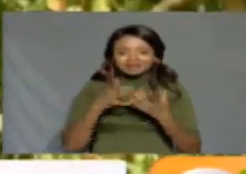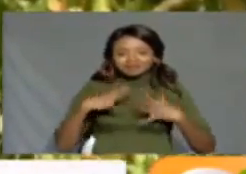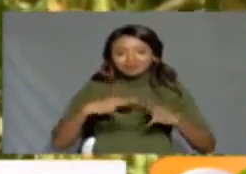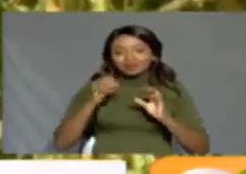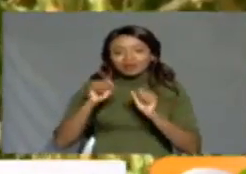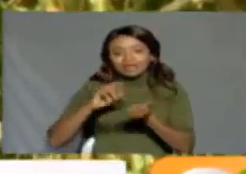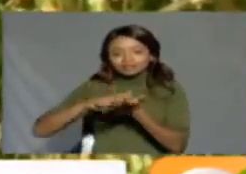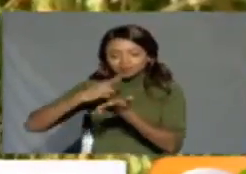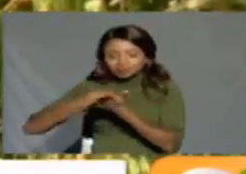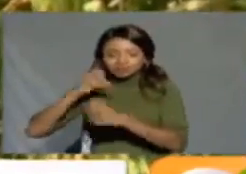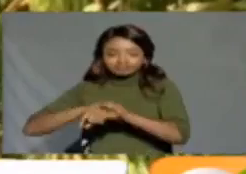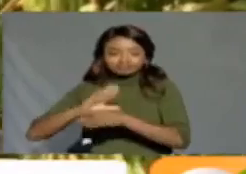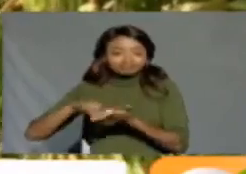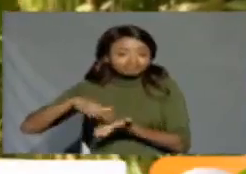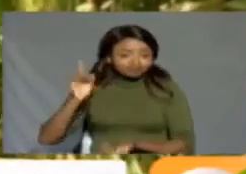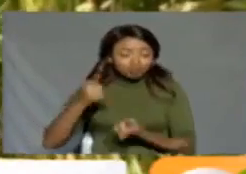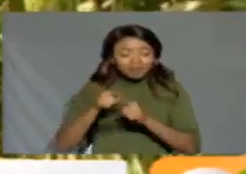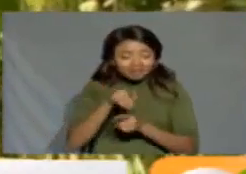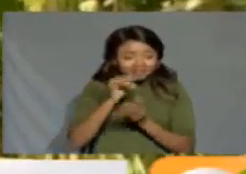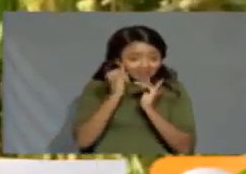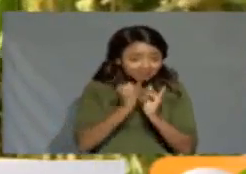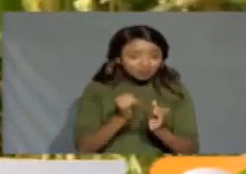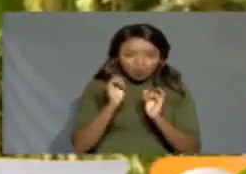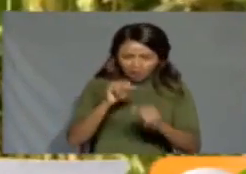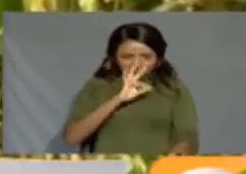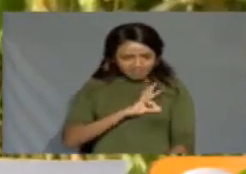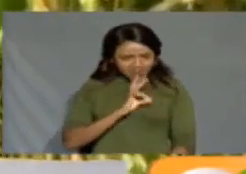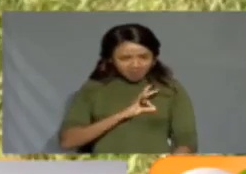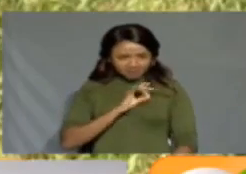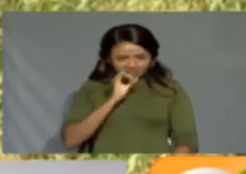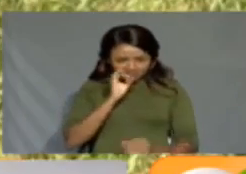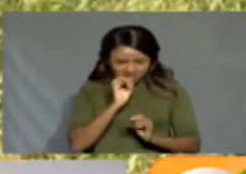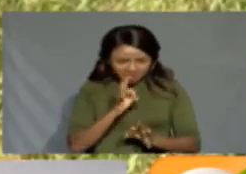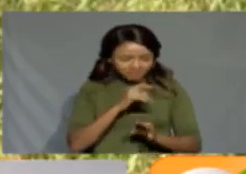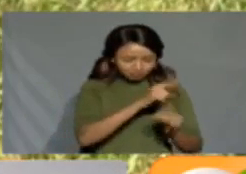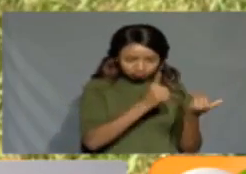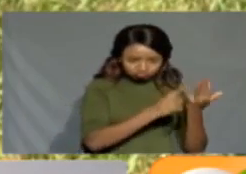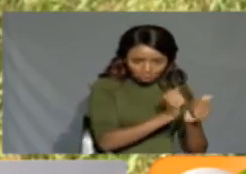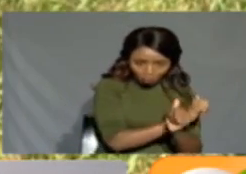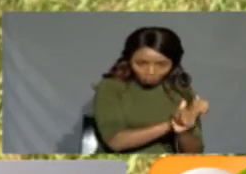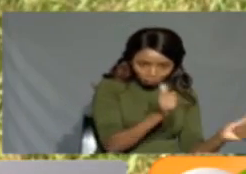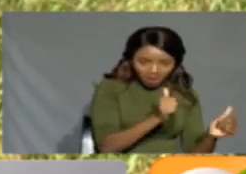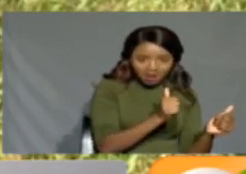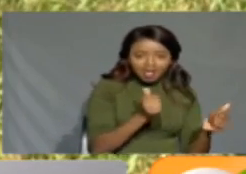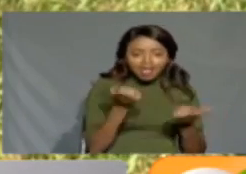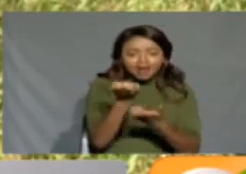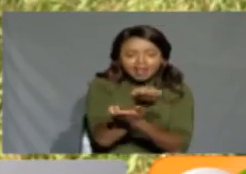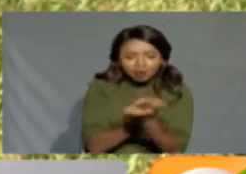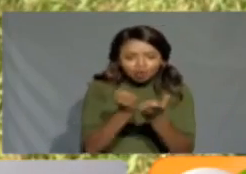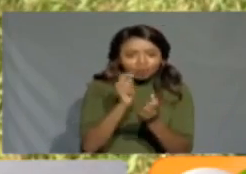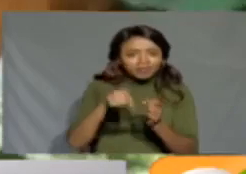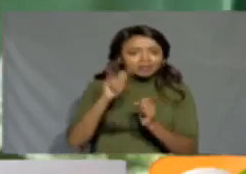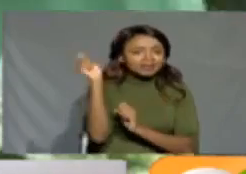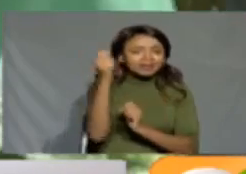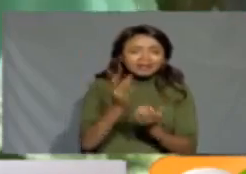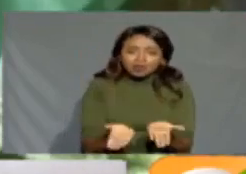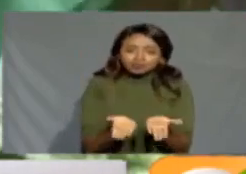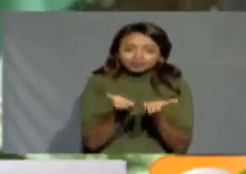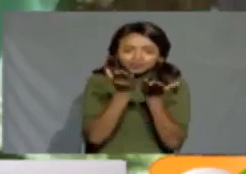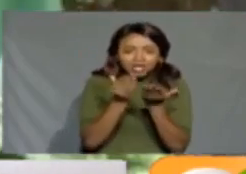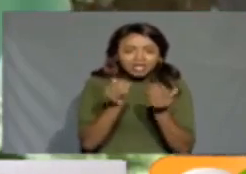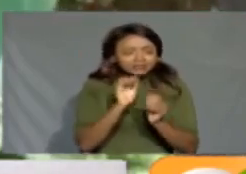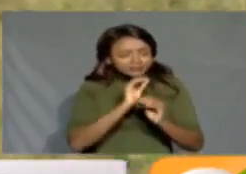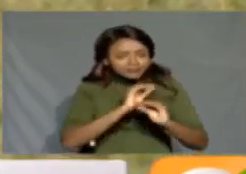The new revenue sharing formula will benefit from the census data on economic activities of Kenyans, as it will give guidance on crop